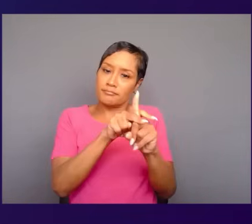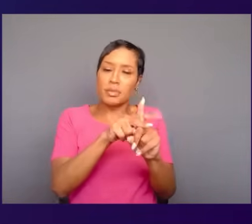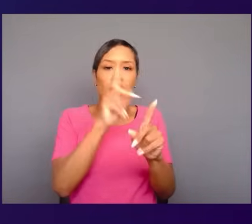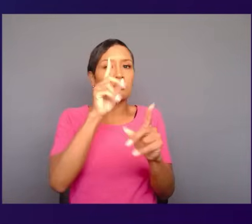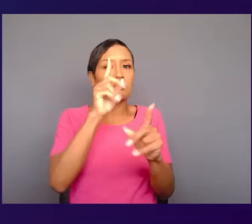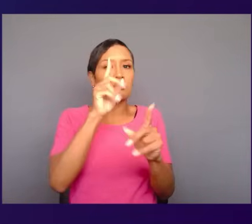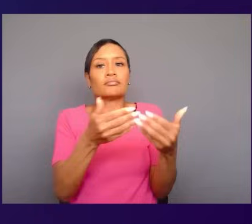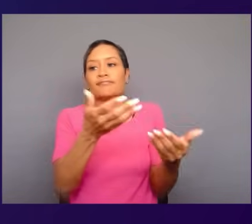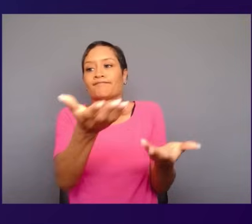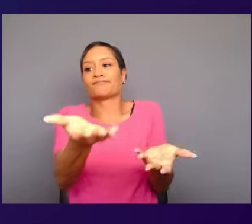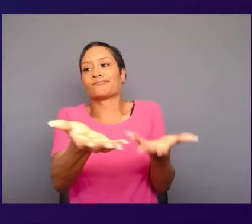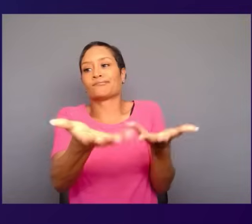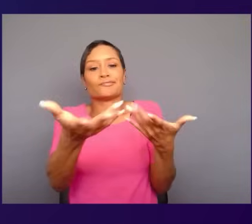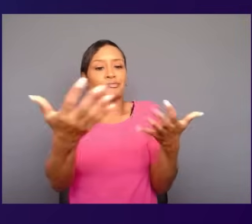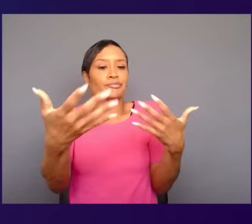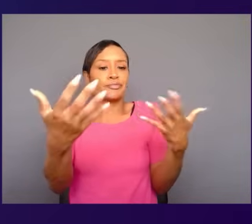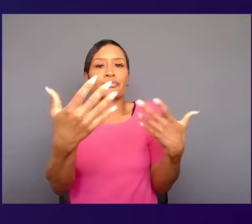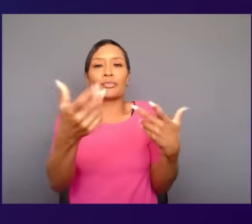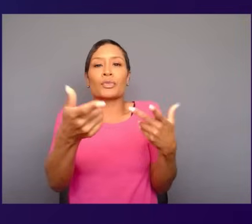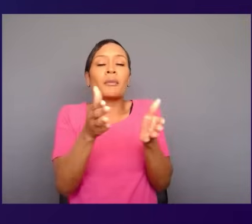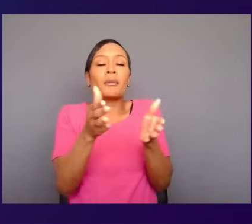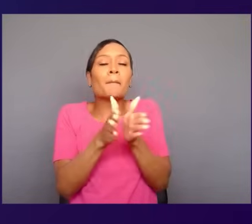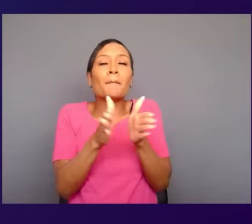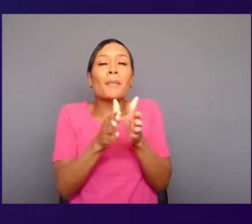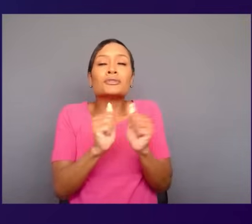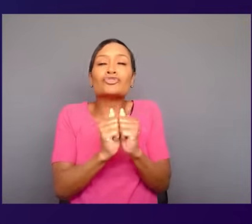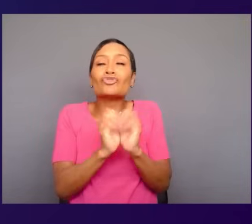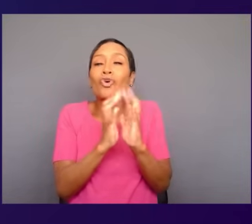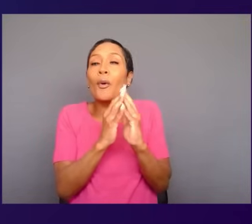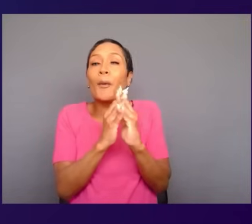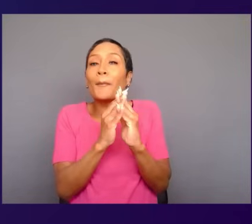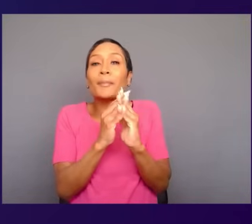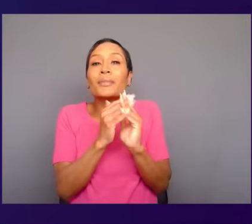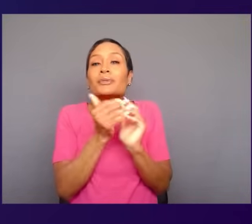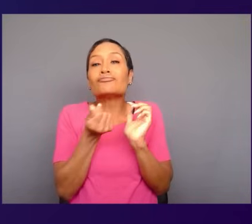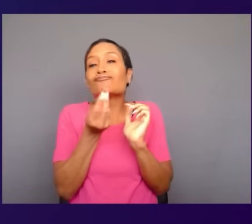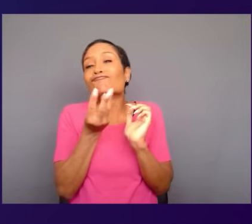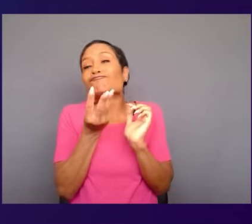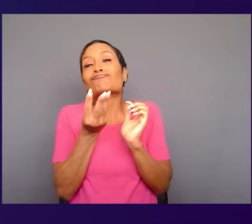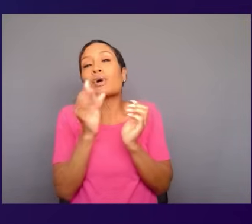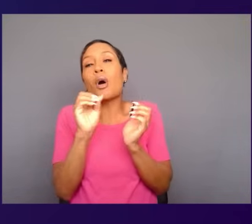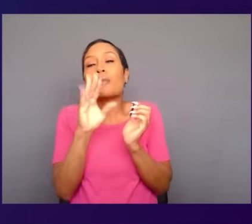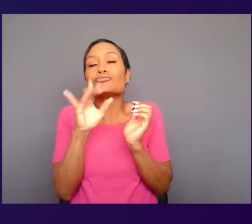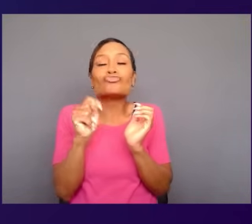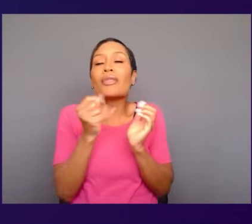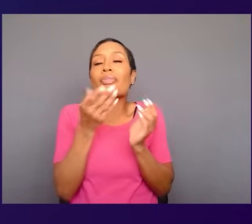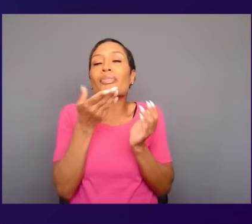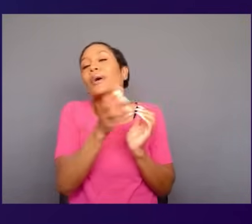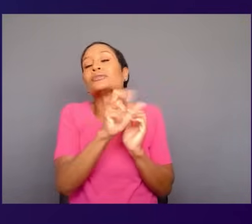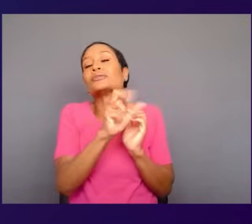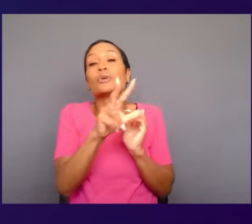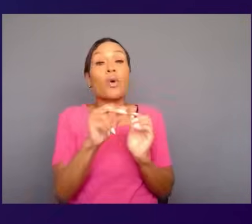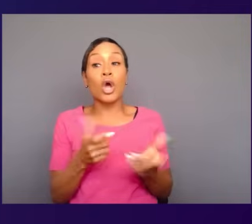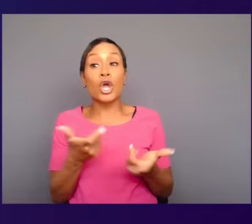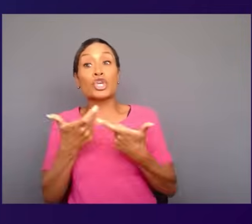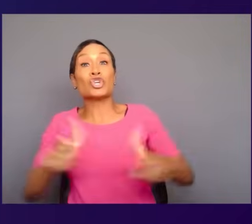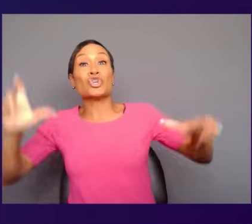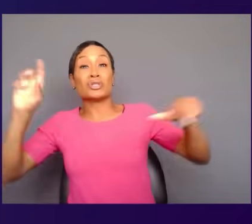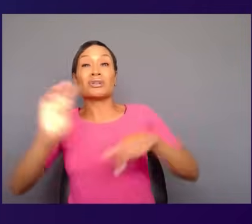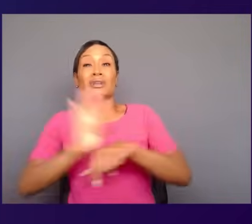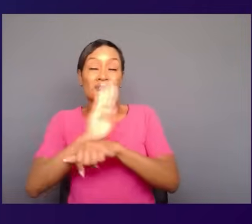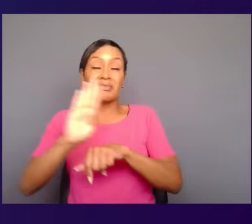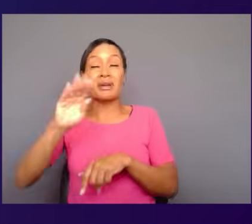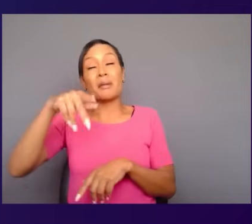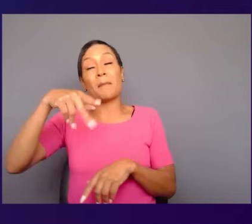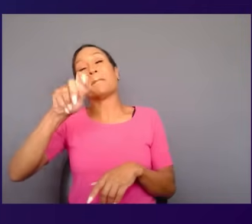you are a tiny startup, you know, with just a few objects in S3, or if you're a huge enterprise with petabytes of